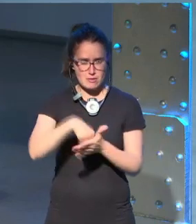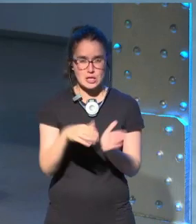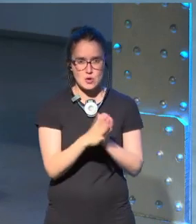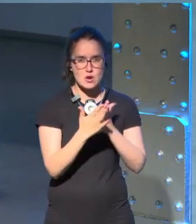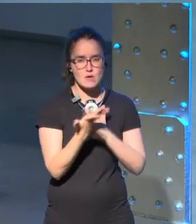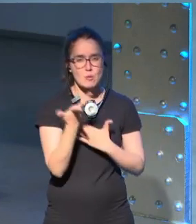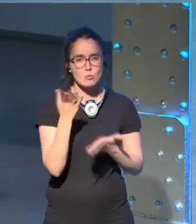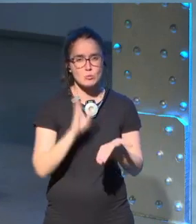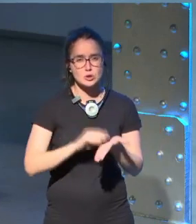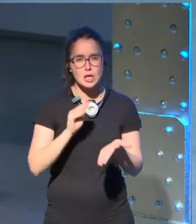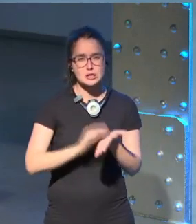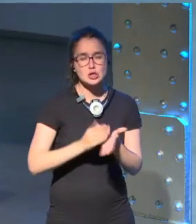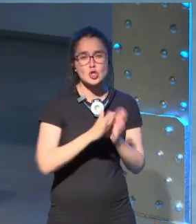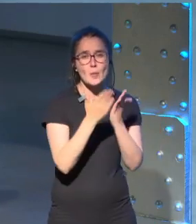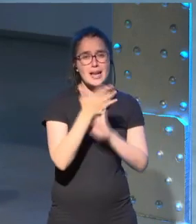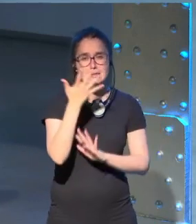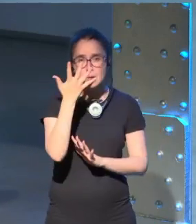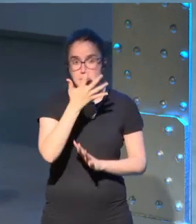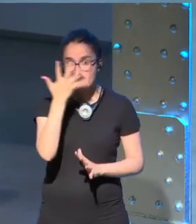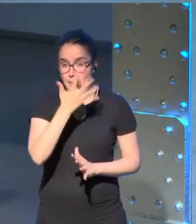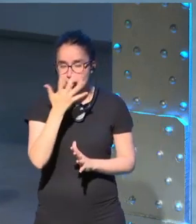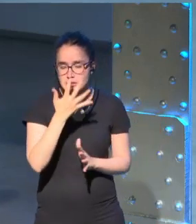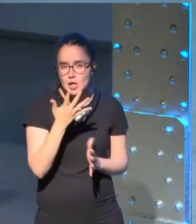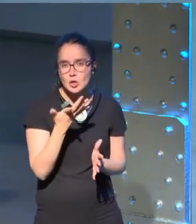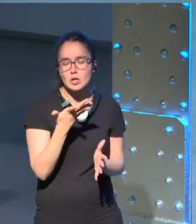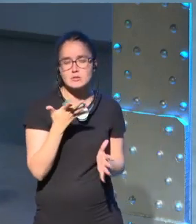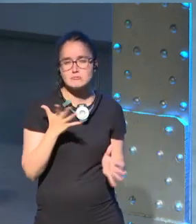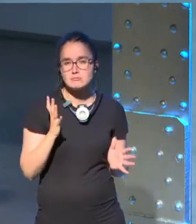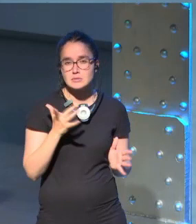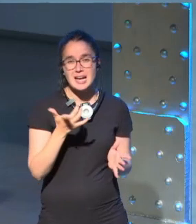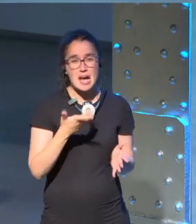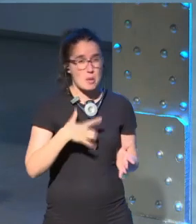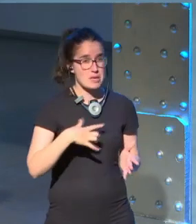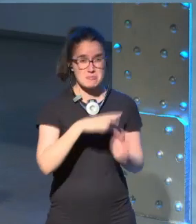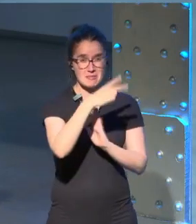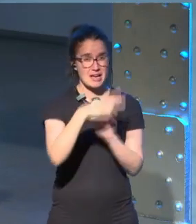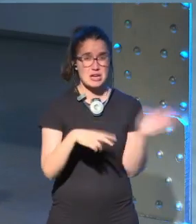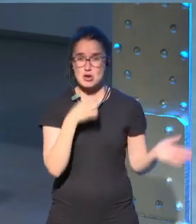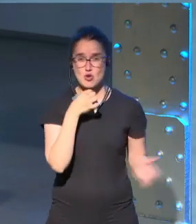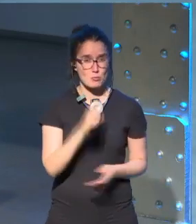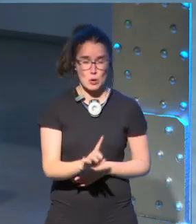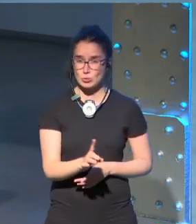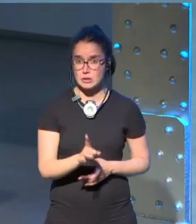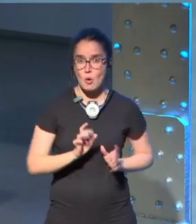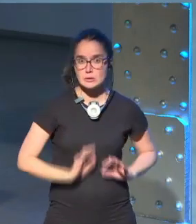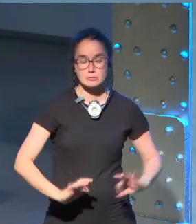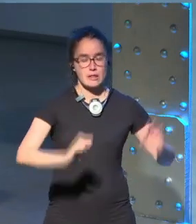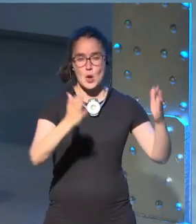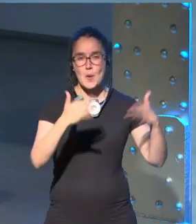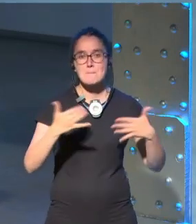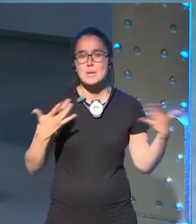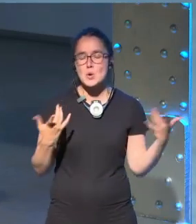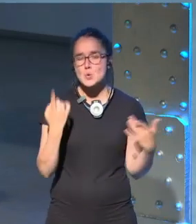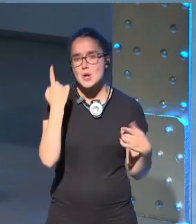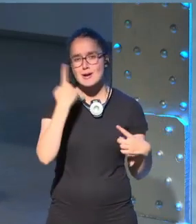thrillers, mystery novels, and so forth that I don't particularly like to read. And one aspect of some